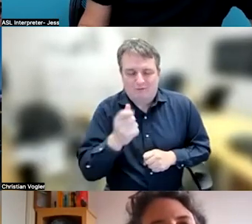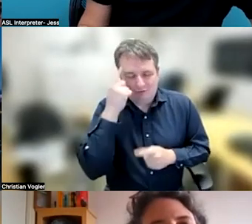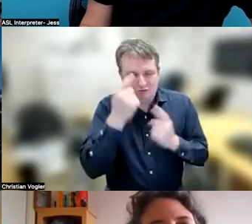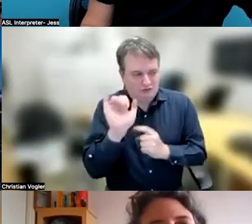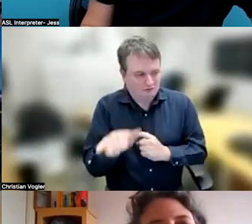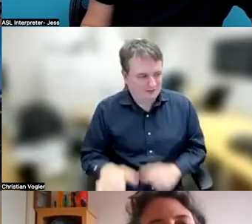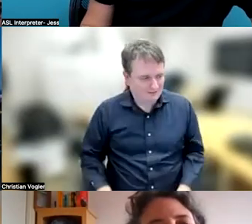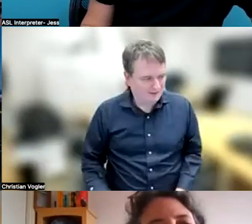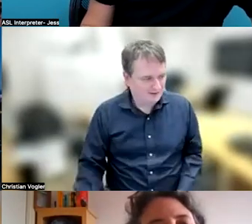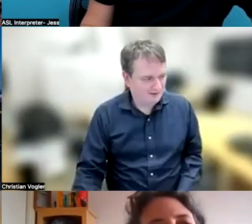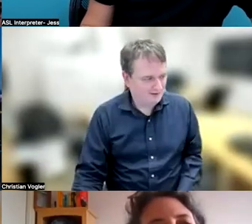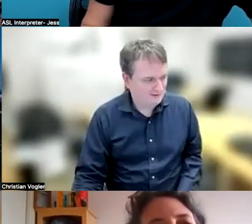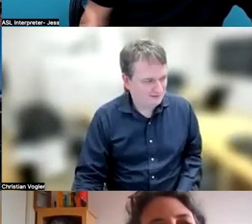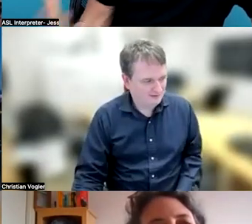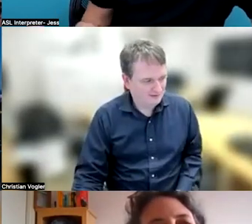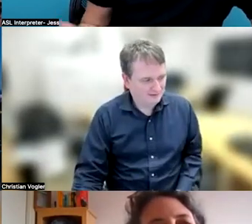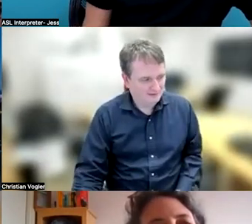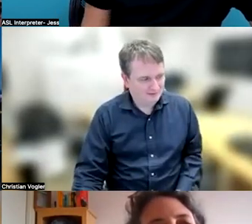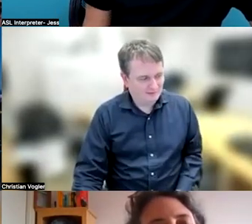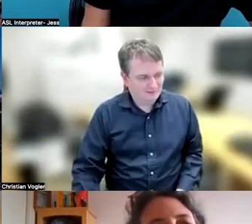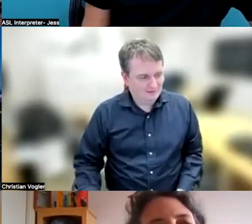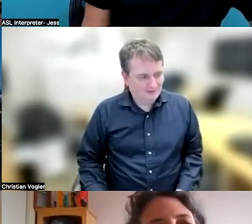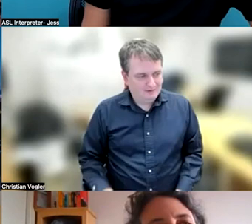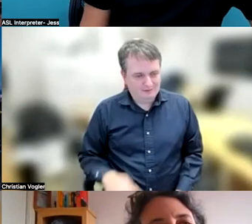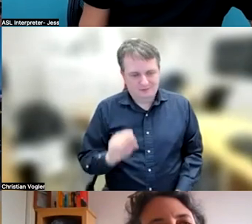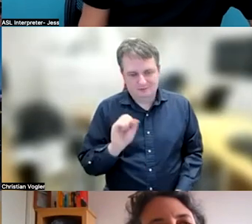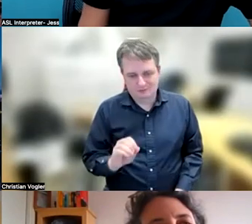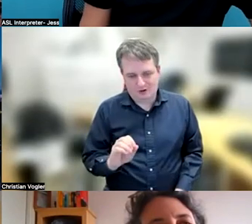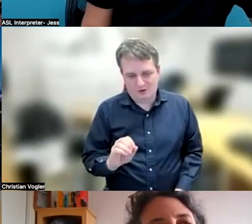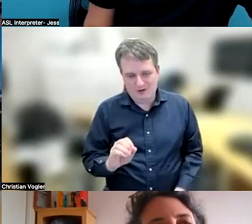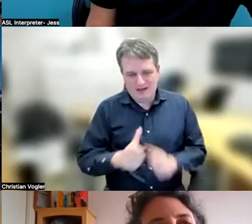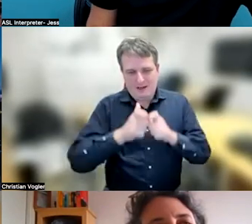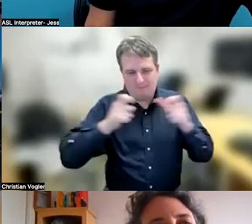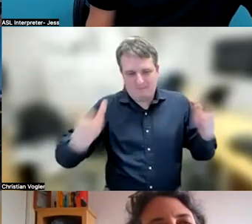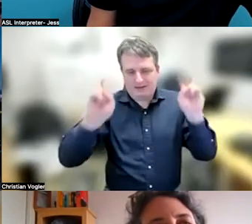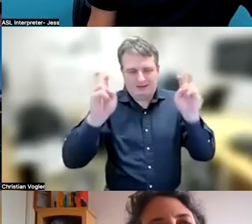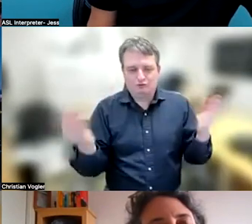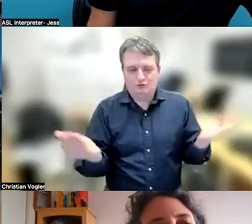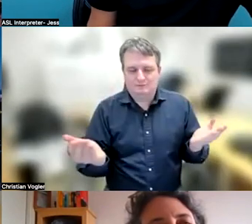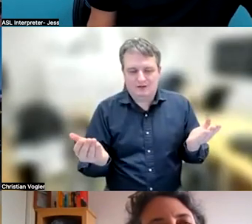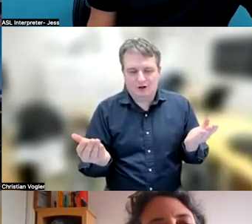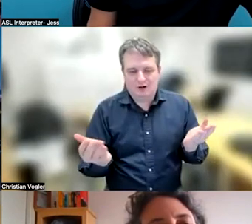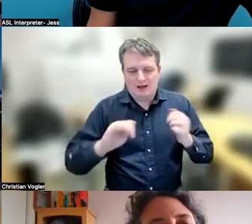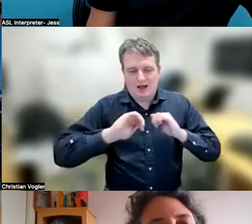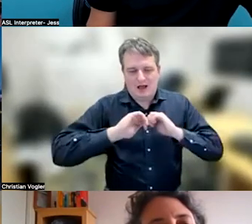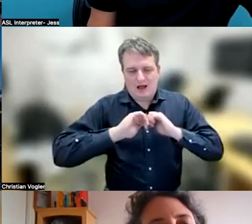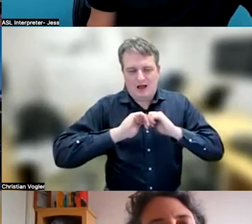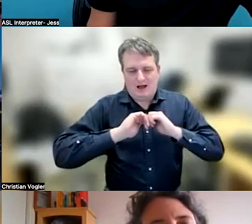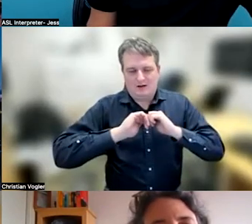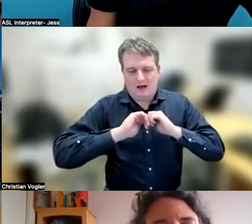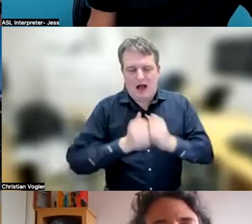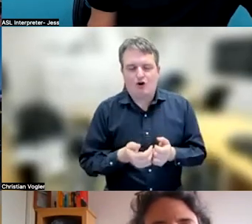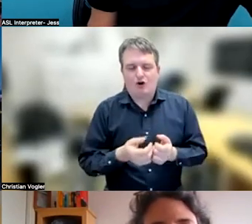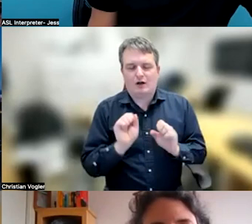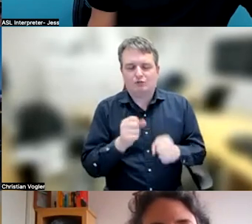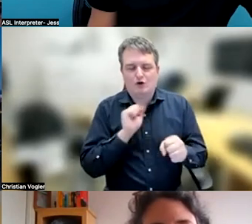for. And so I feel like there's a lot of backlash. There would be a lot of backlash to that. Also, another big issue that